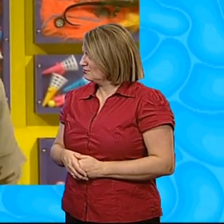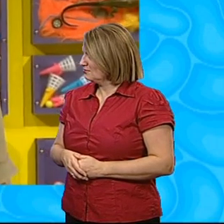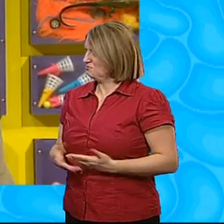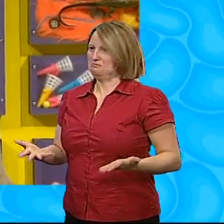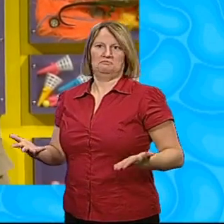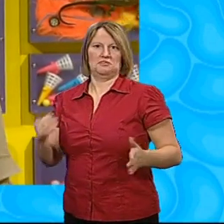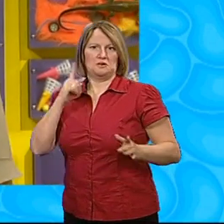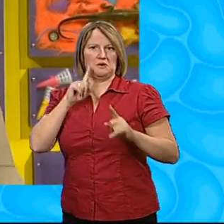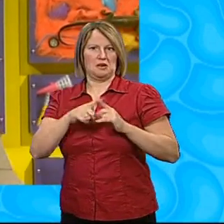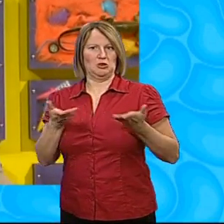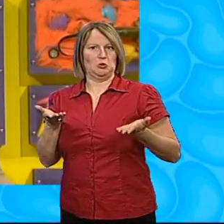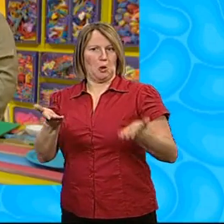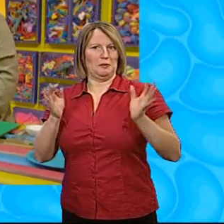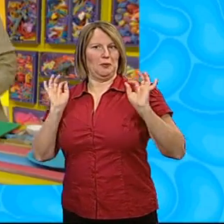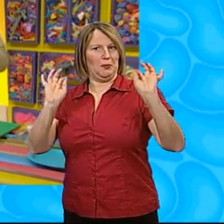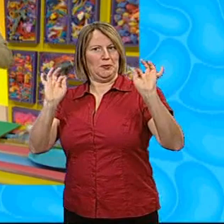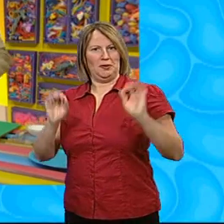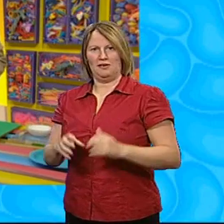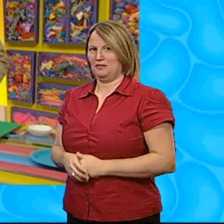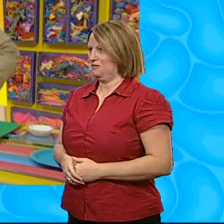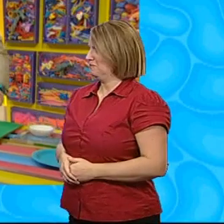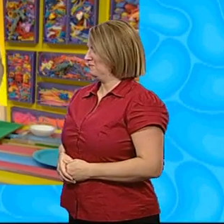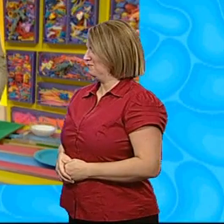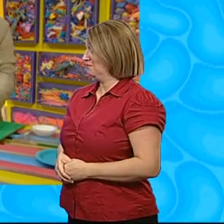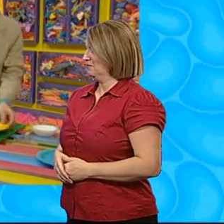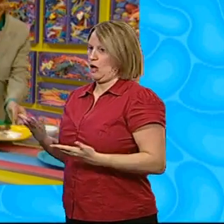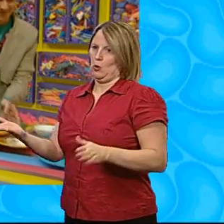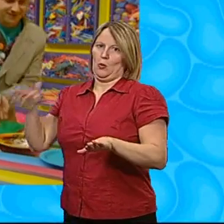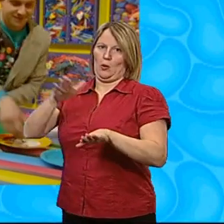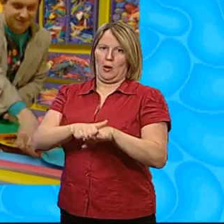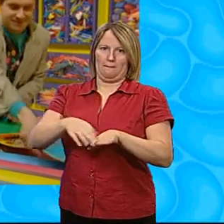It looks just like a piece of toast. Let's stick it on our plate.